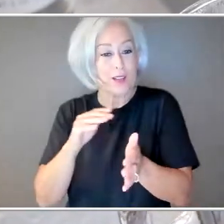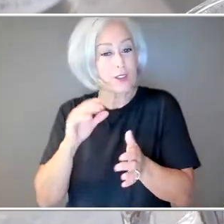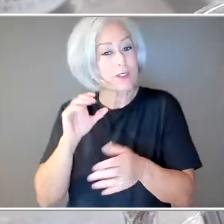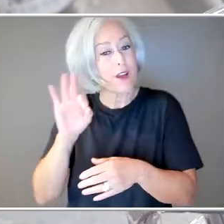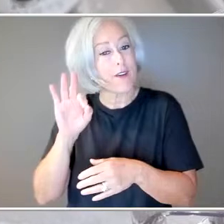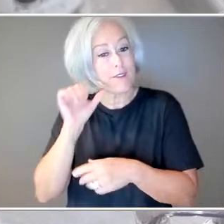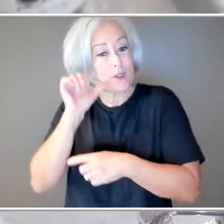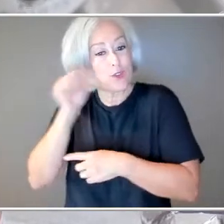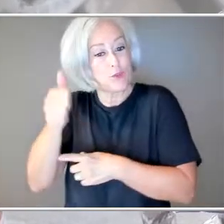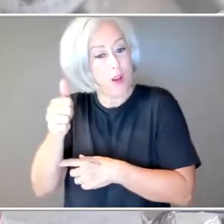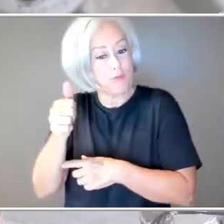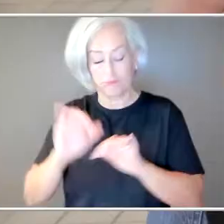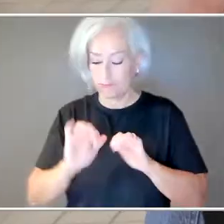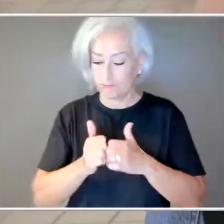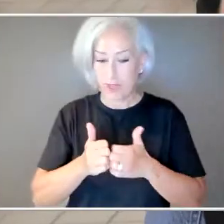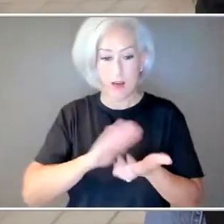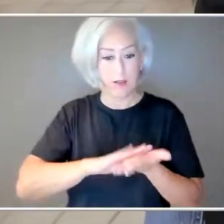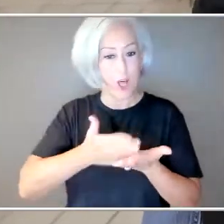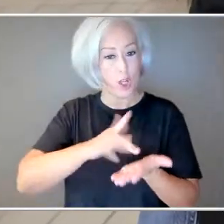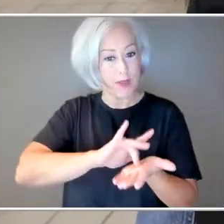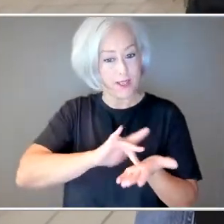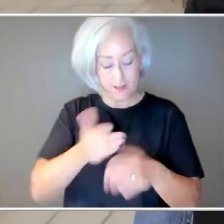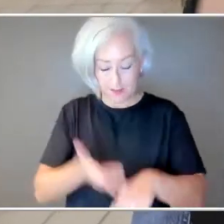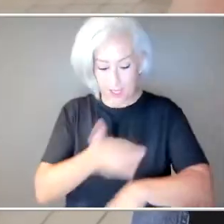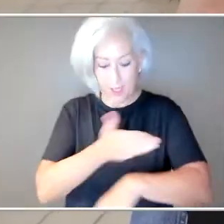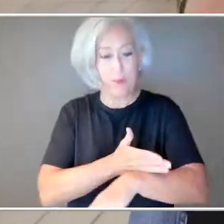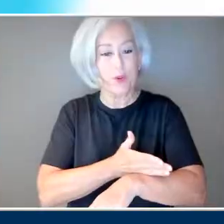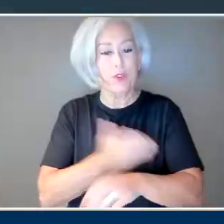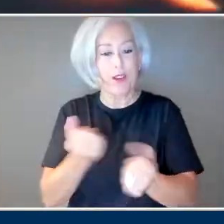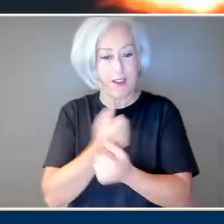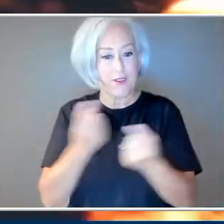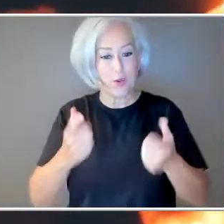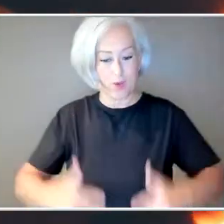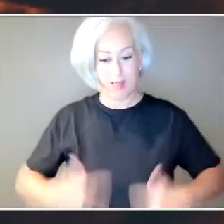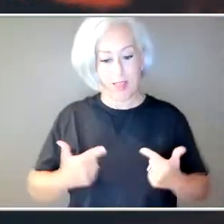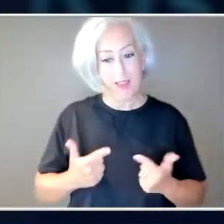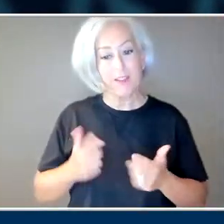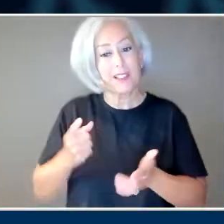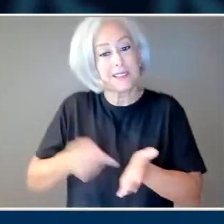improve everyone's lives and even treat certain symptoms.